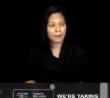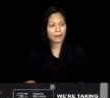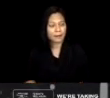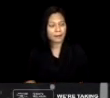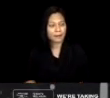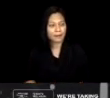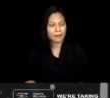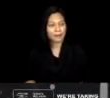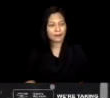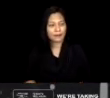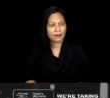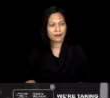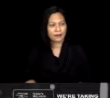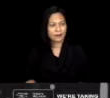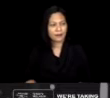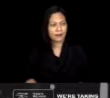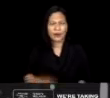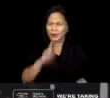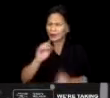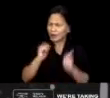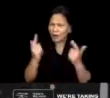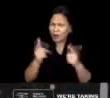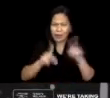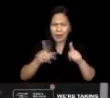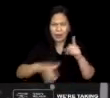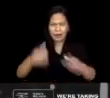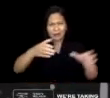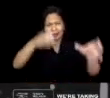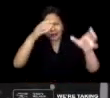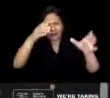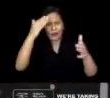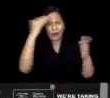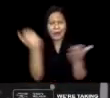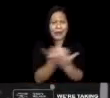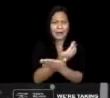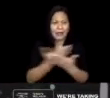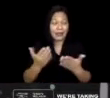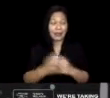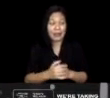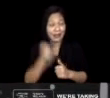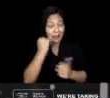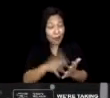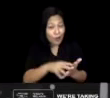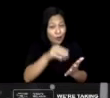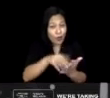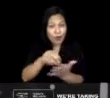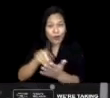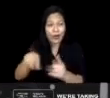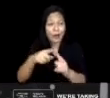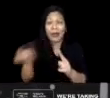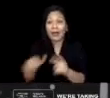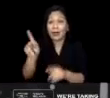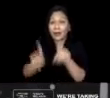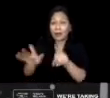How is it everybody here knows everything about everything? The more you learn about others, the more you deepen